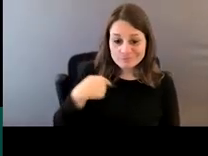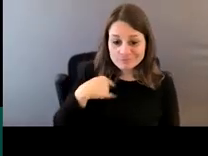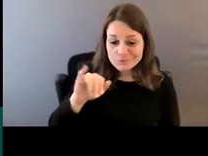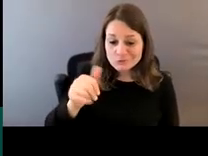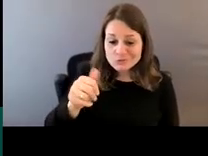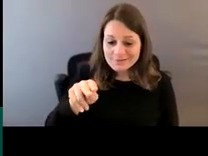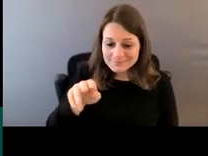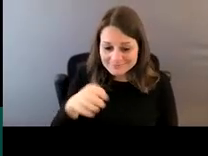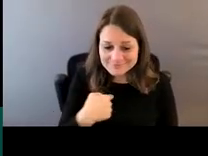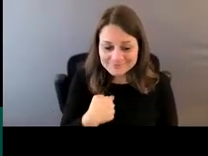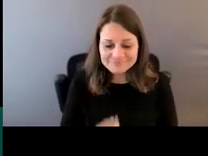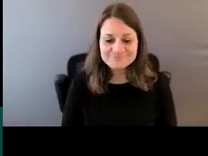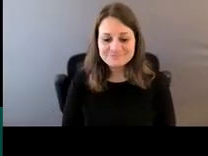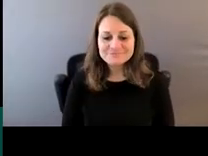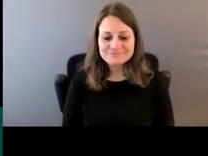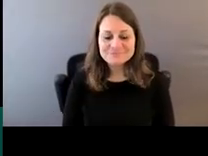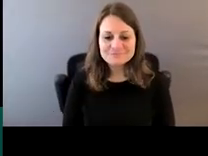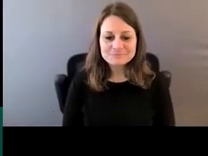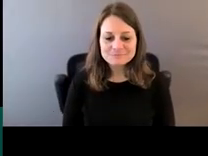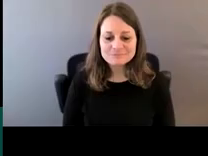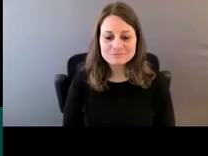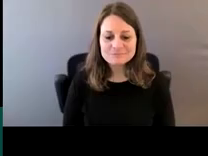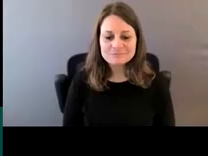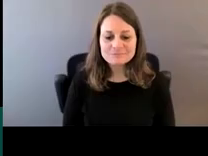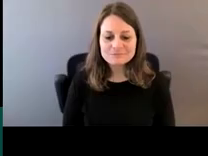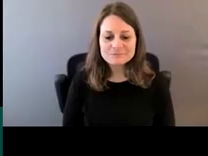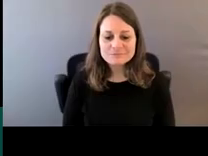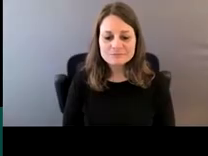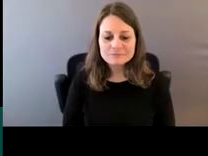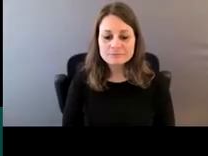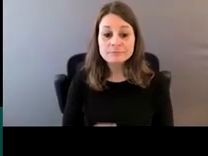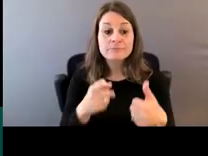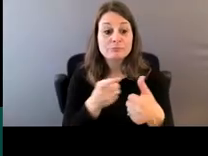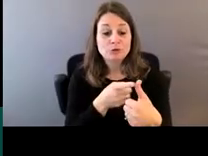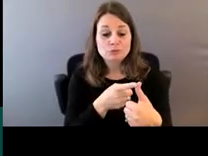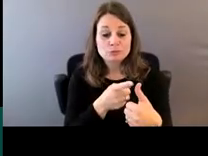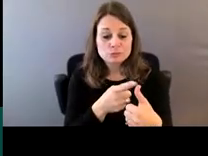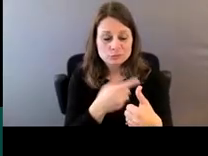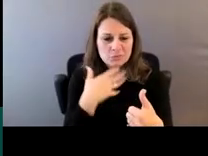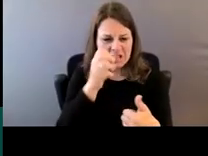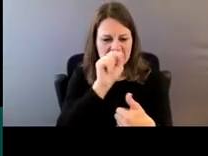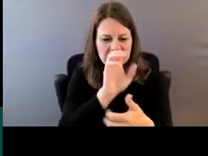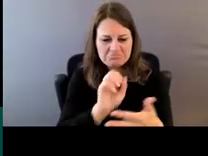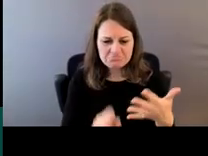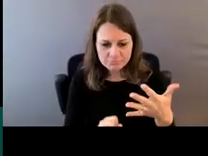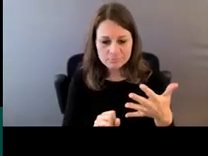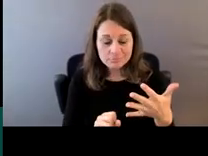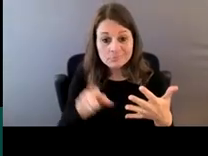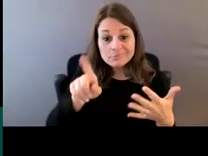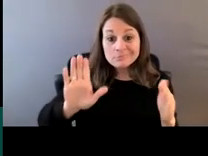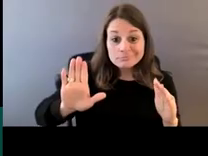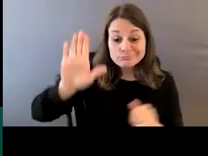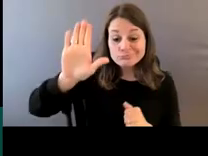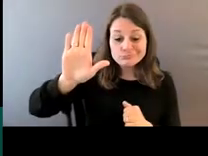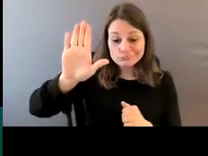items. The first one is the raise hand button is at the bottom of your